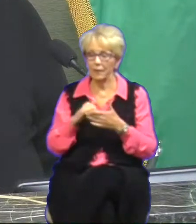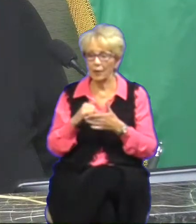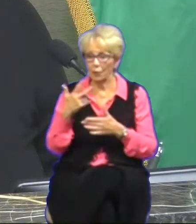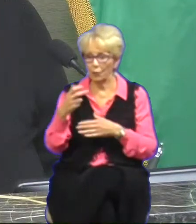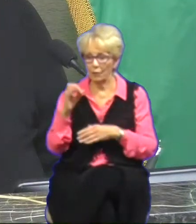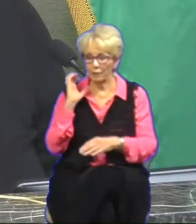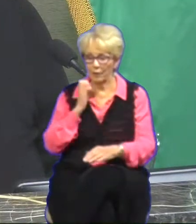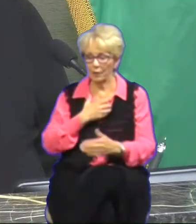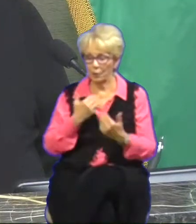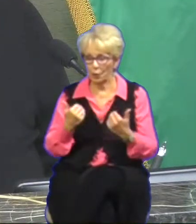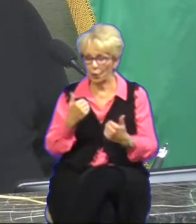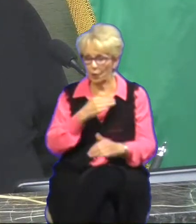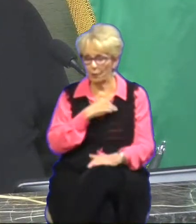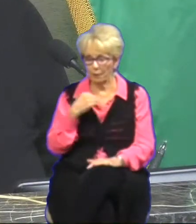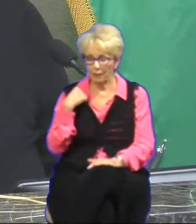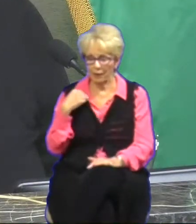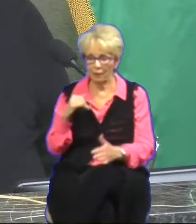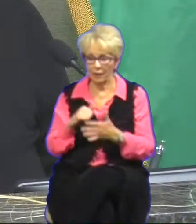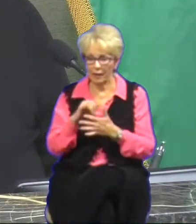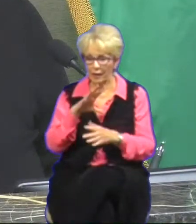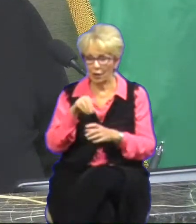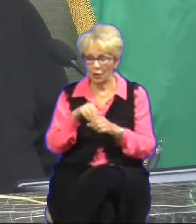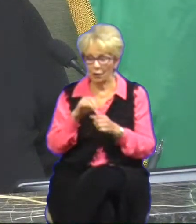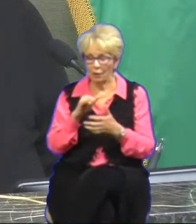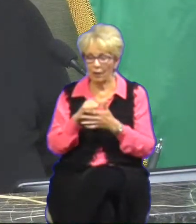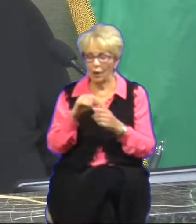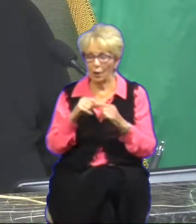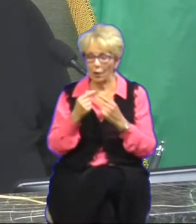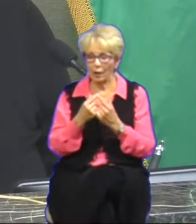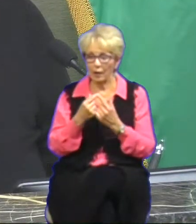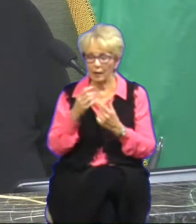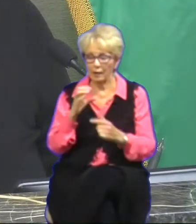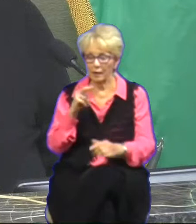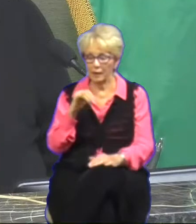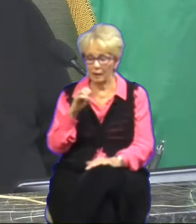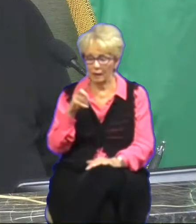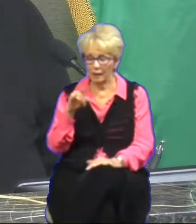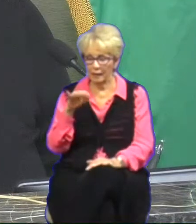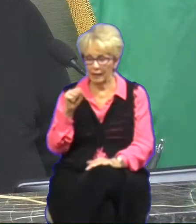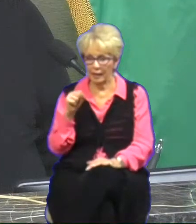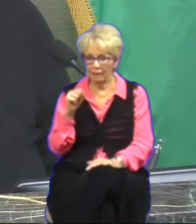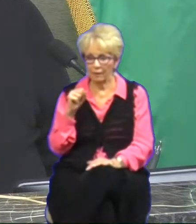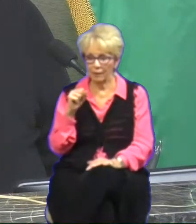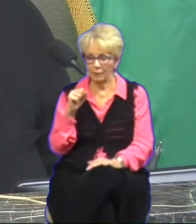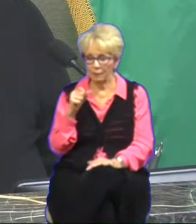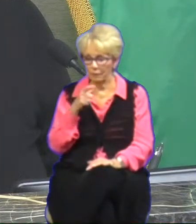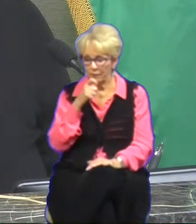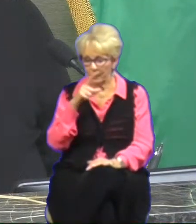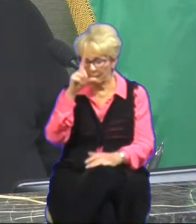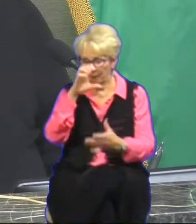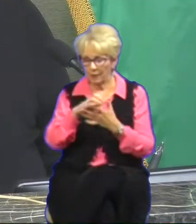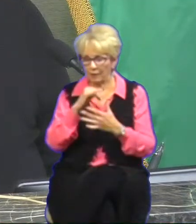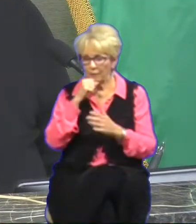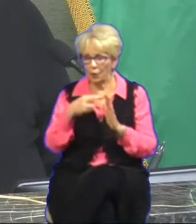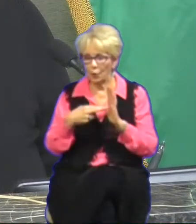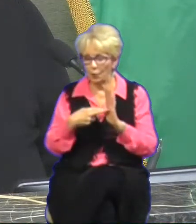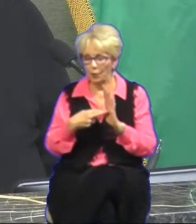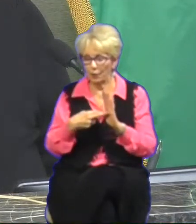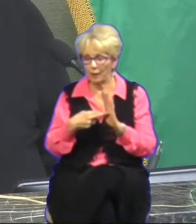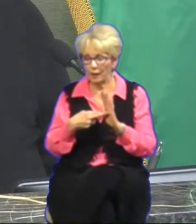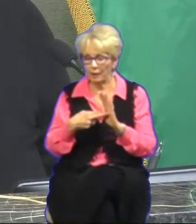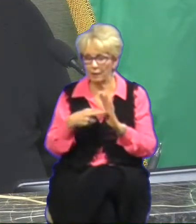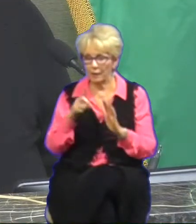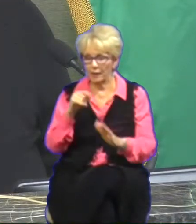of our current members that are included in that group are Connie Davis, who I believe is representative for